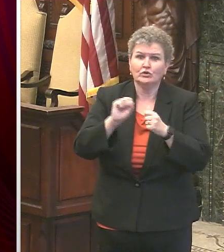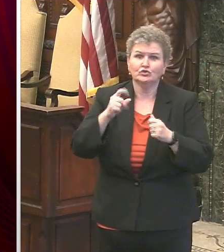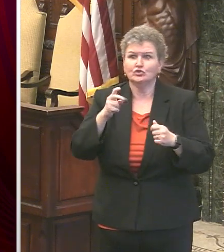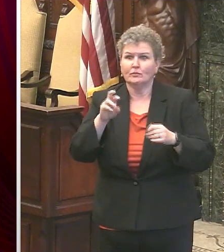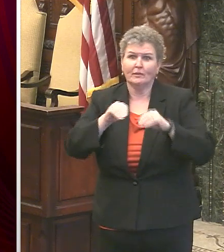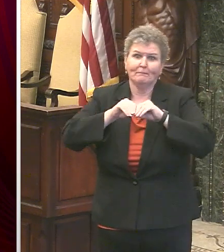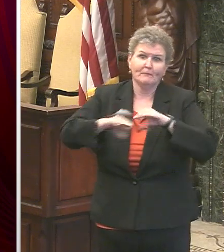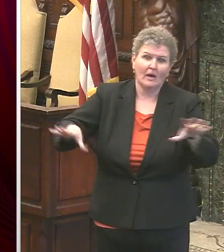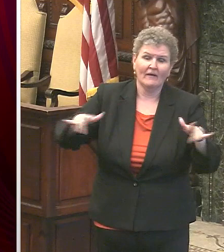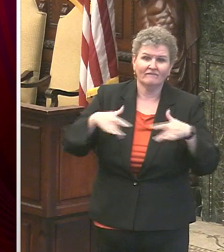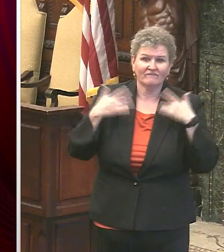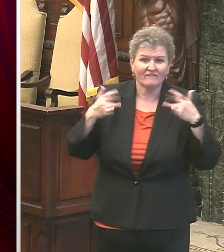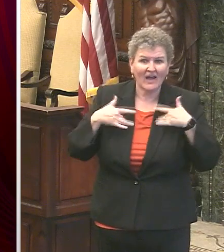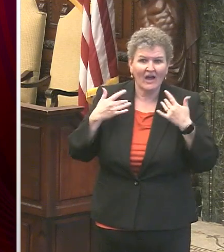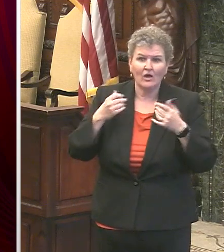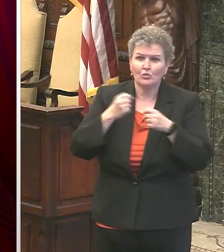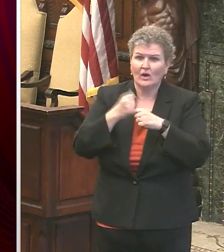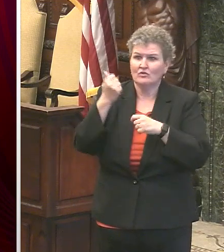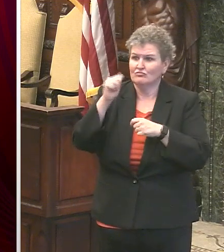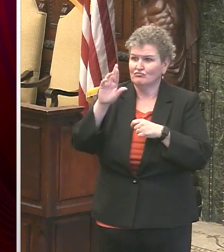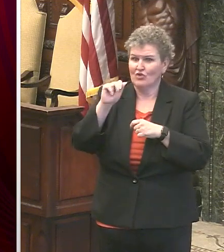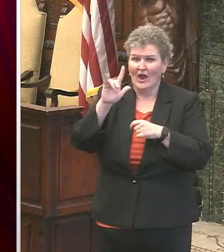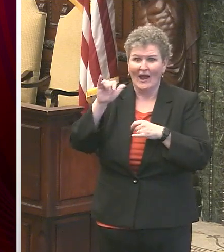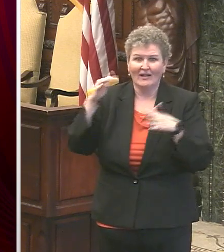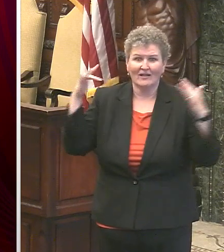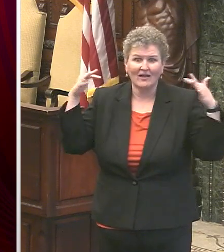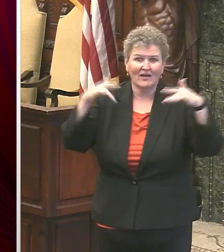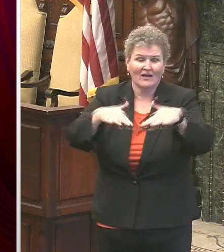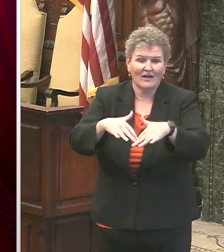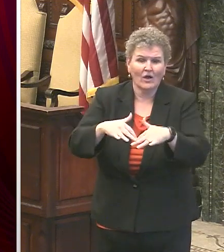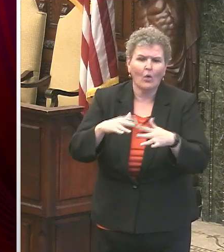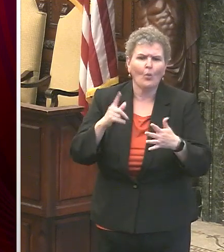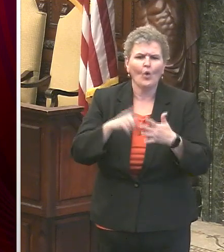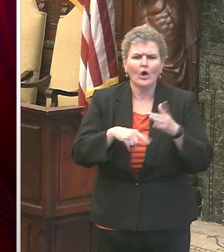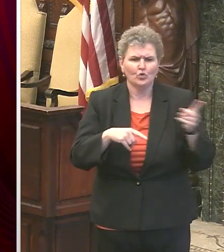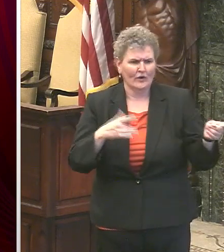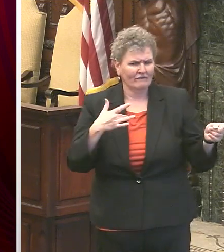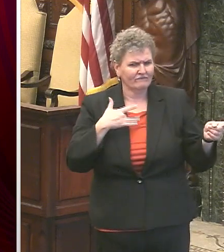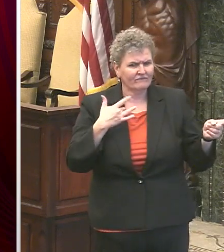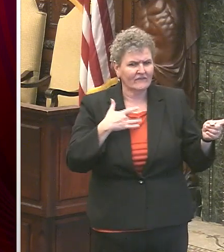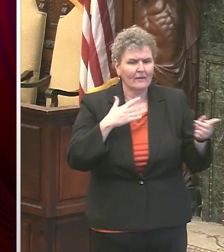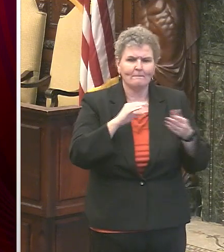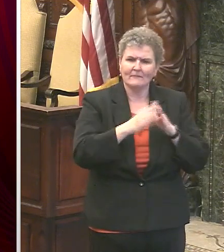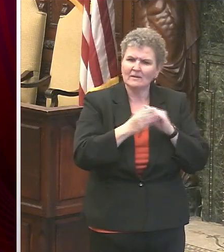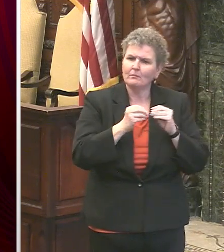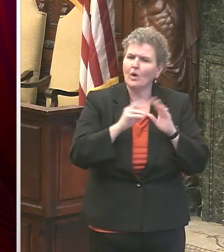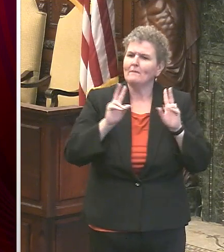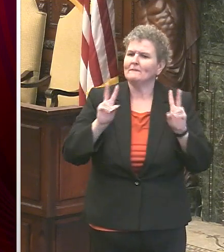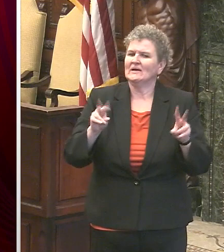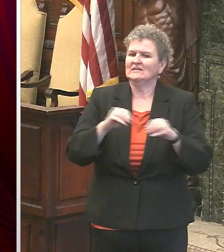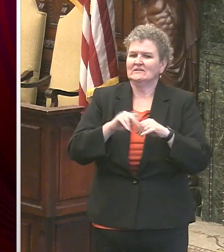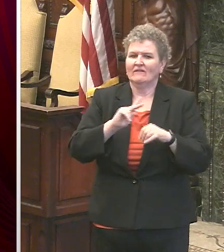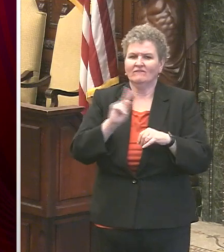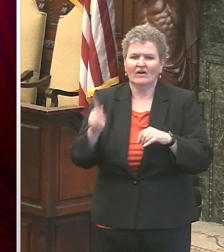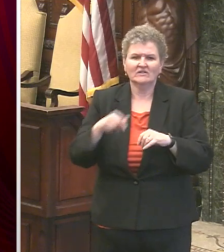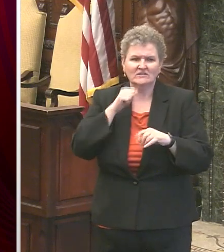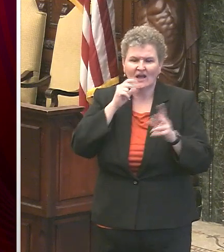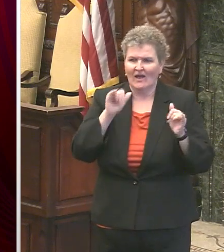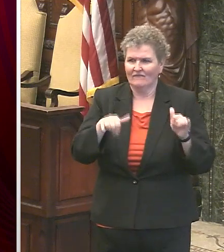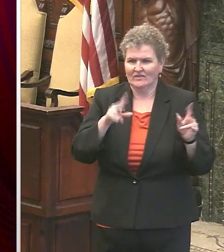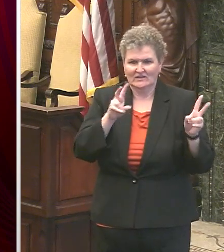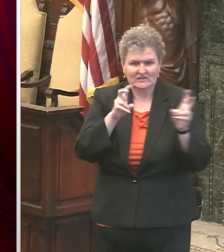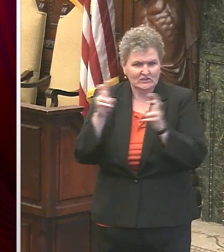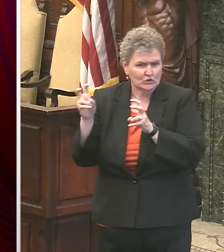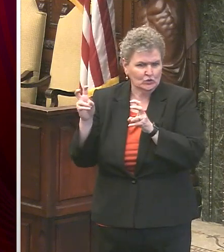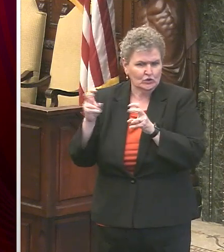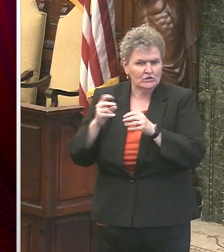rallies where people were definitely affected. What gives you a sense of peace that Philly doesn't have that same issue when you're increasing the amount of